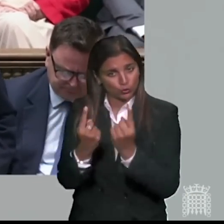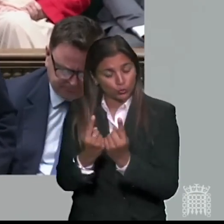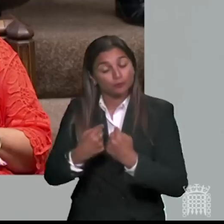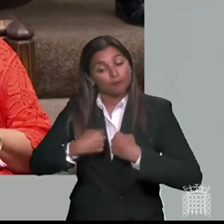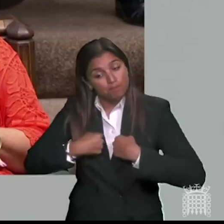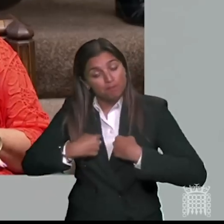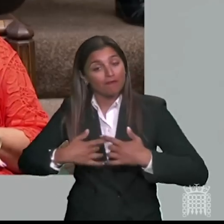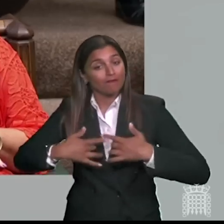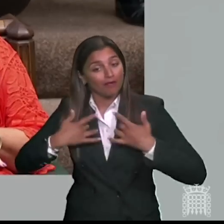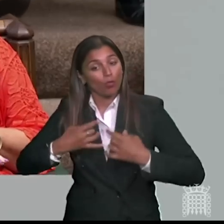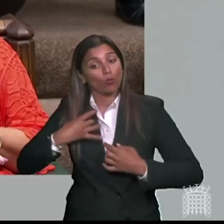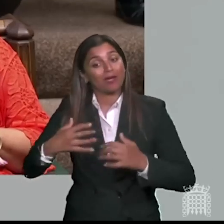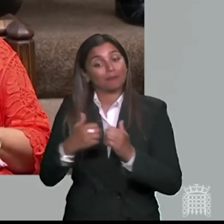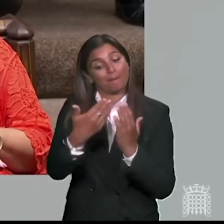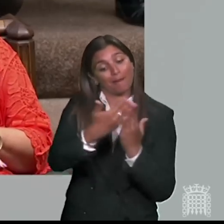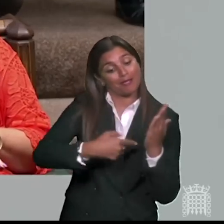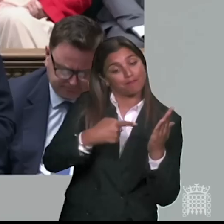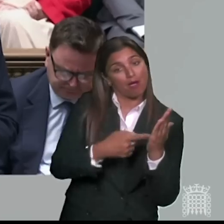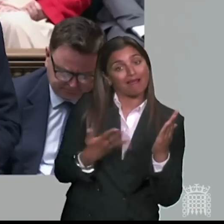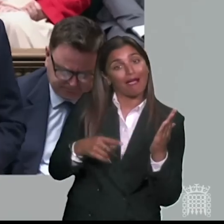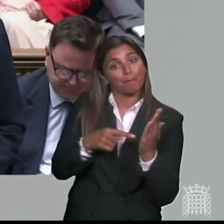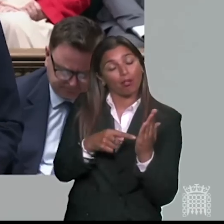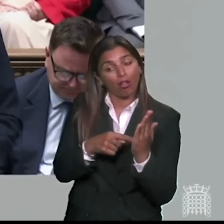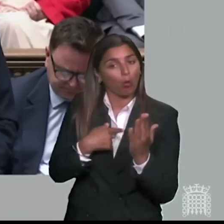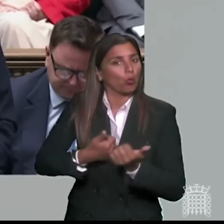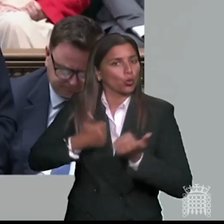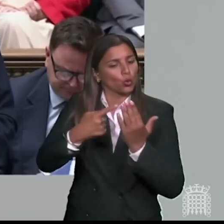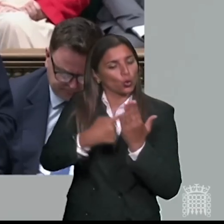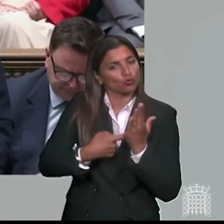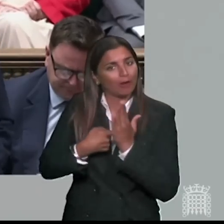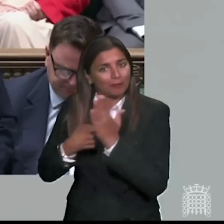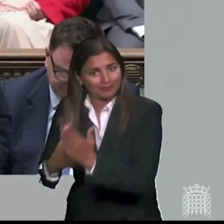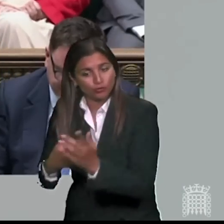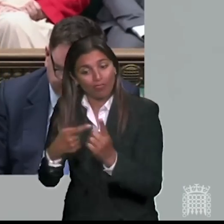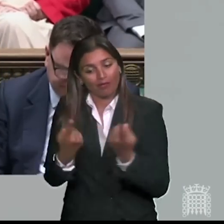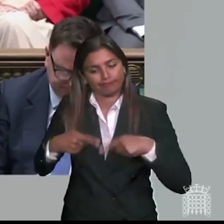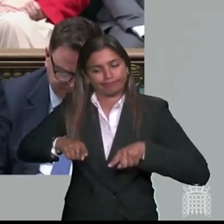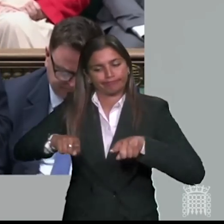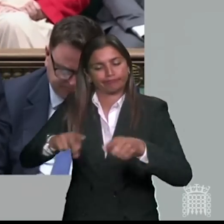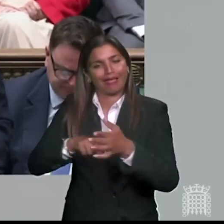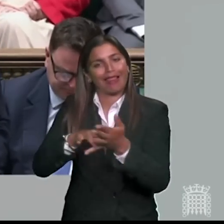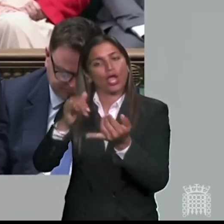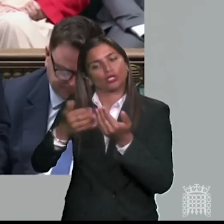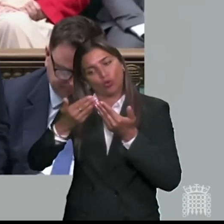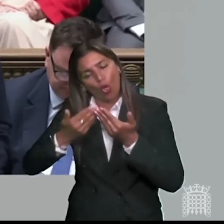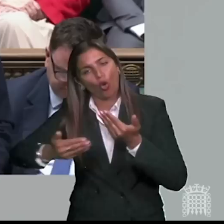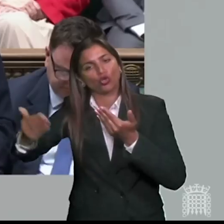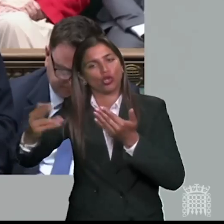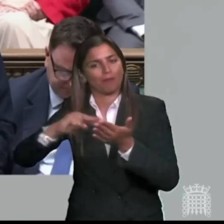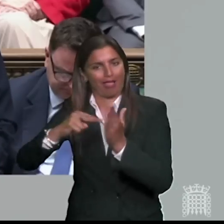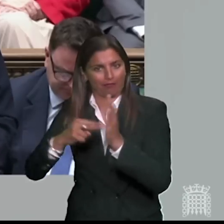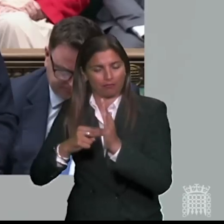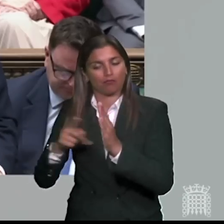Gambling White Paper, and that sits alongside the 2019 NHS long-term plan, which committed to 15 specialist